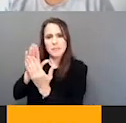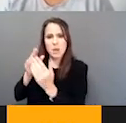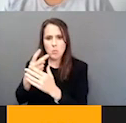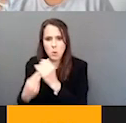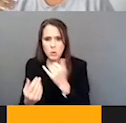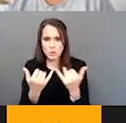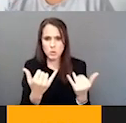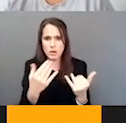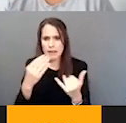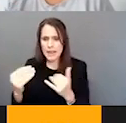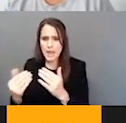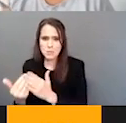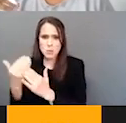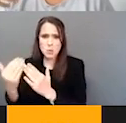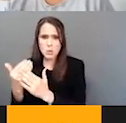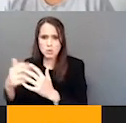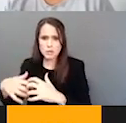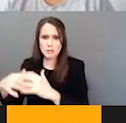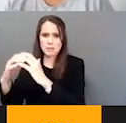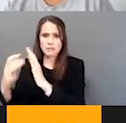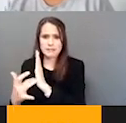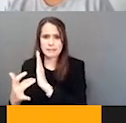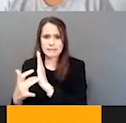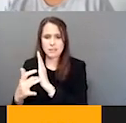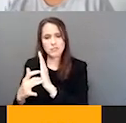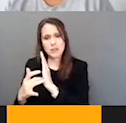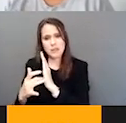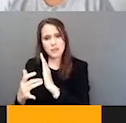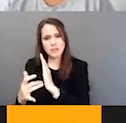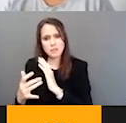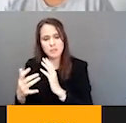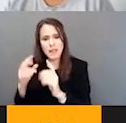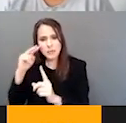and emerging technologies and technological paradigms and